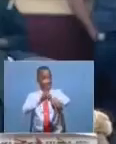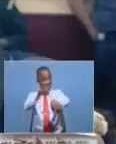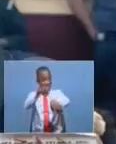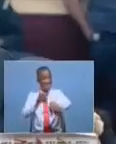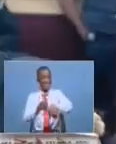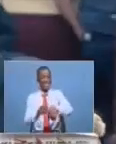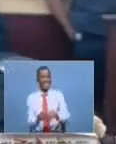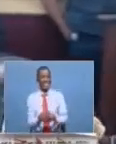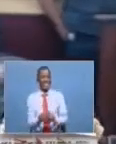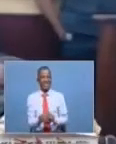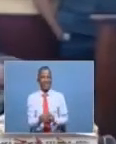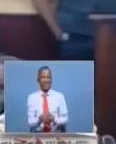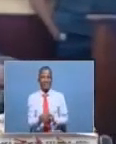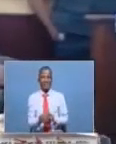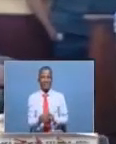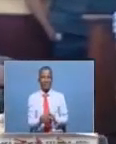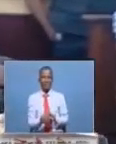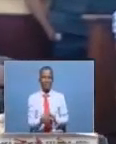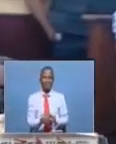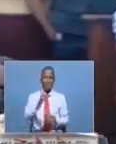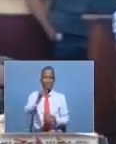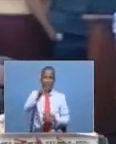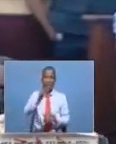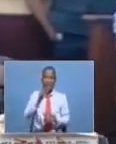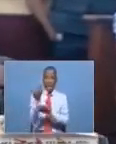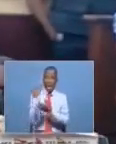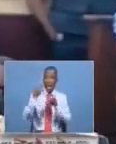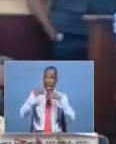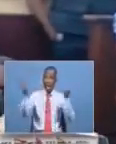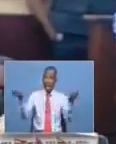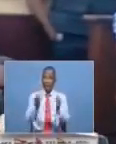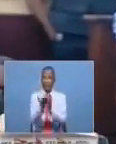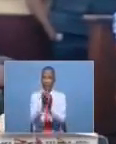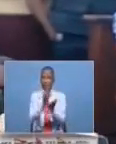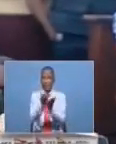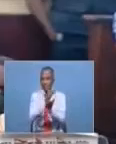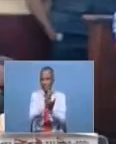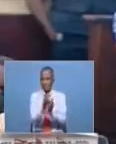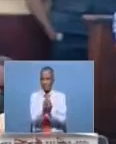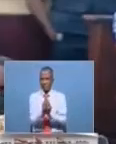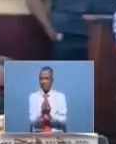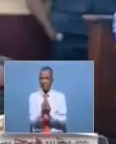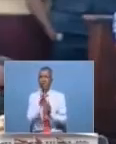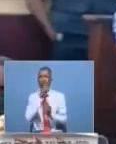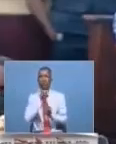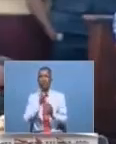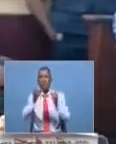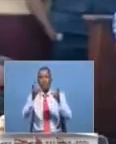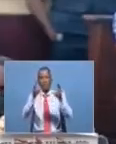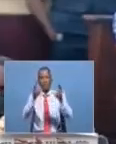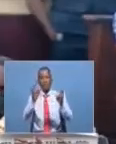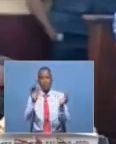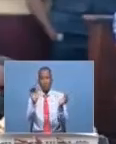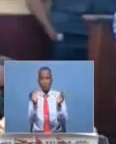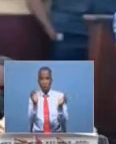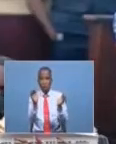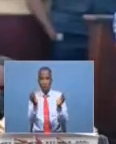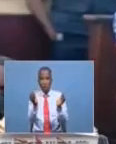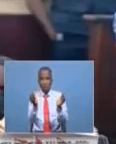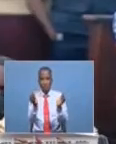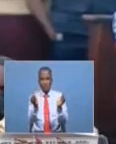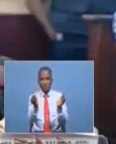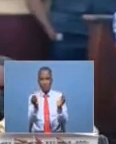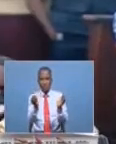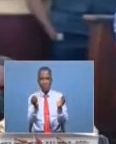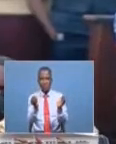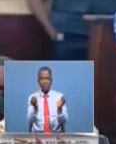My lord said in your ruling at page 8, in Nyamiche and Ampere J, as he then was, delivered at page